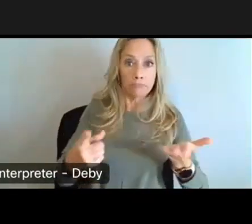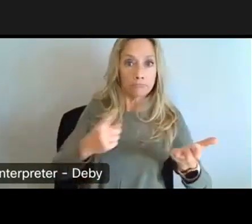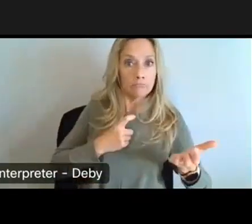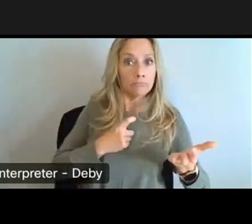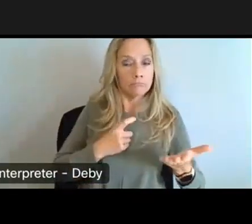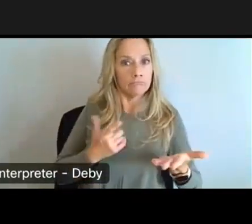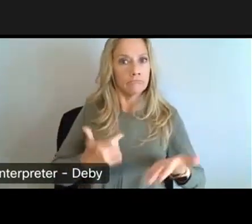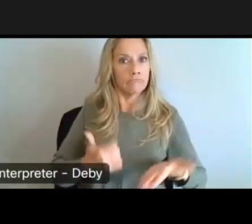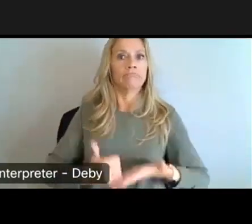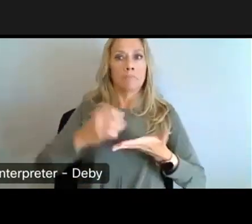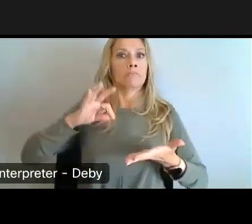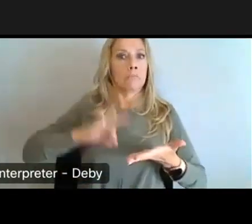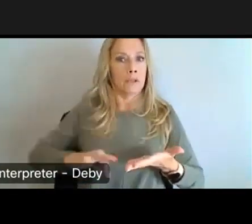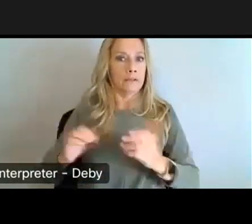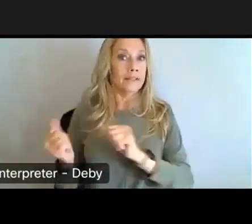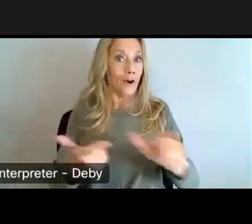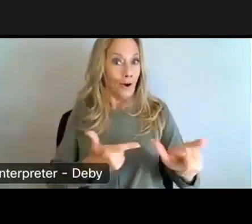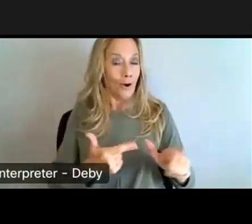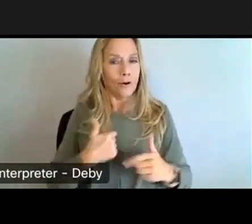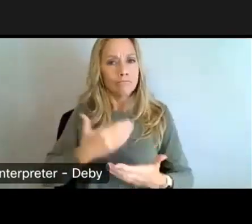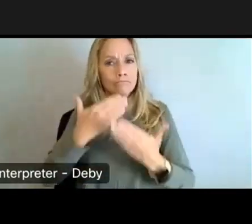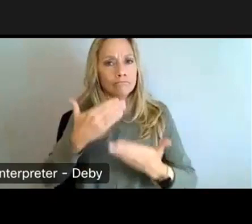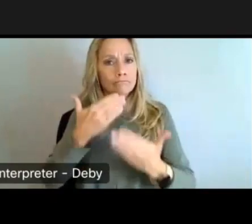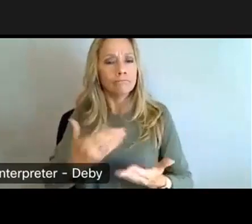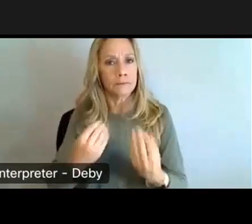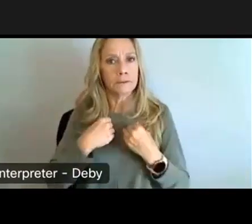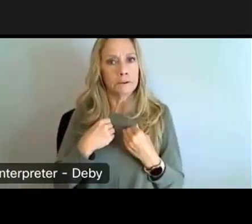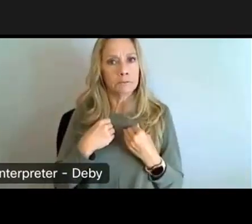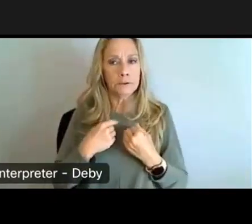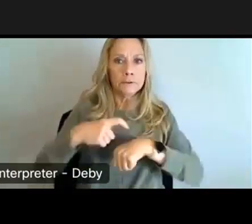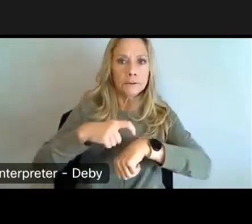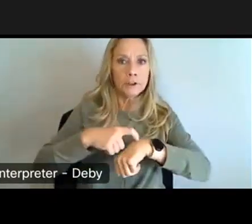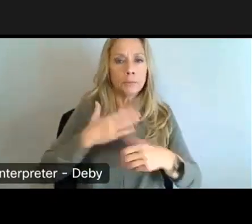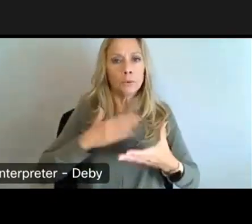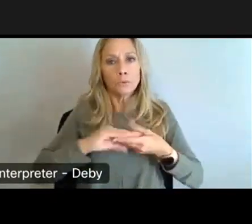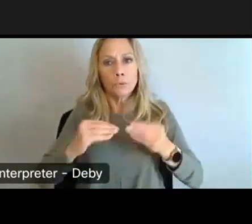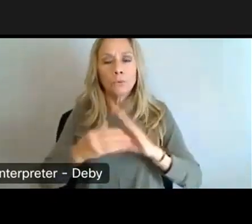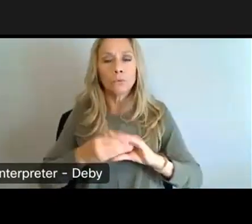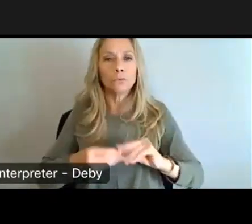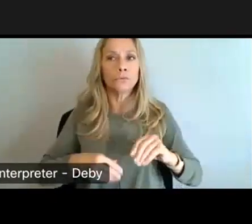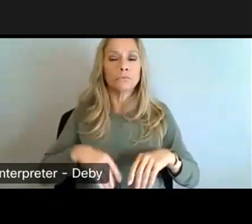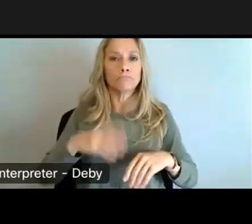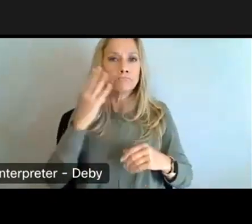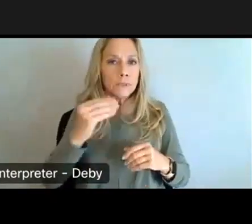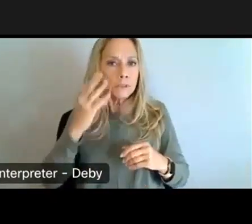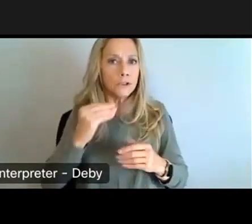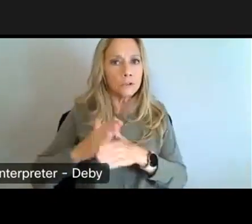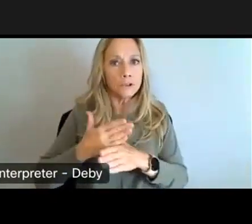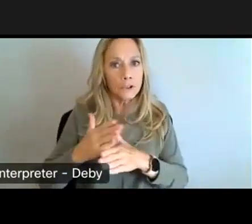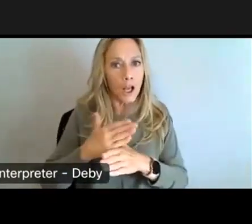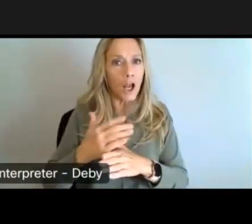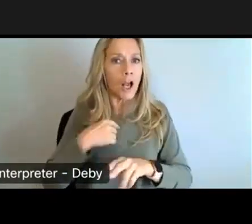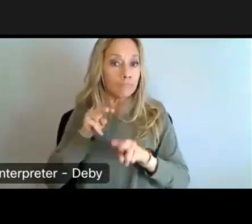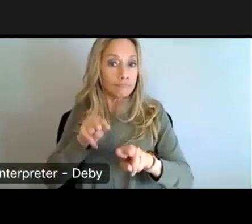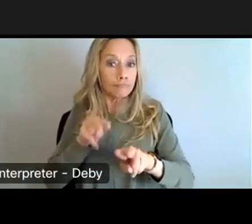most beneficial. So again, I appreciate you guys giving me a chance to tell my story, some of my experiences, and I look forward to